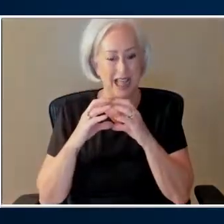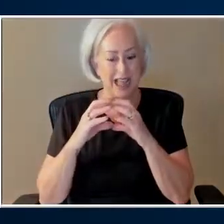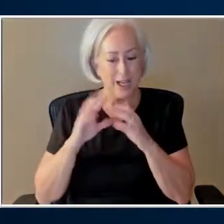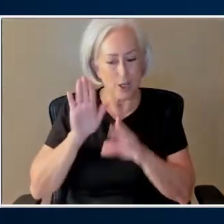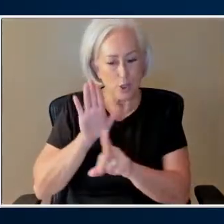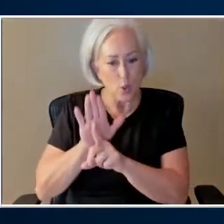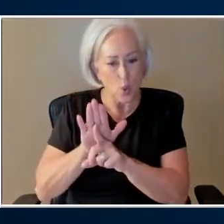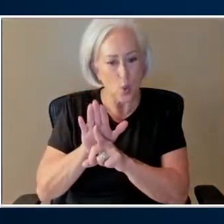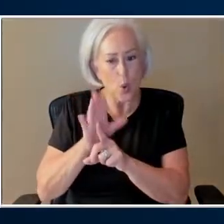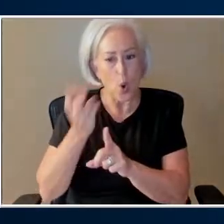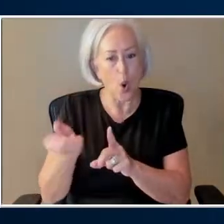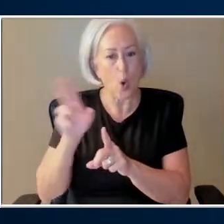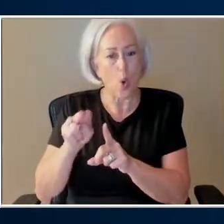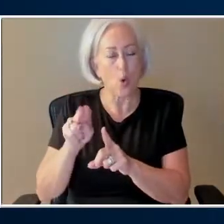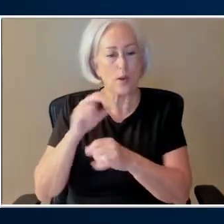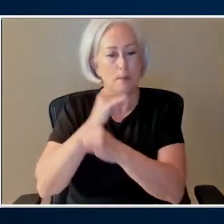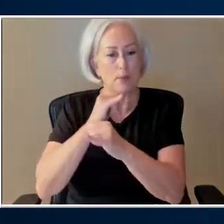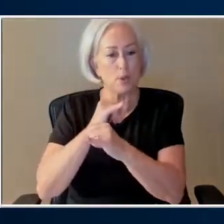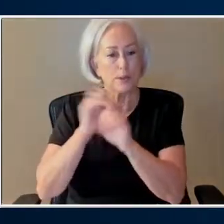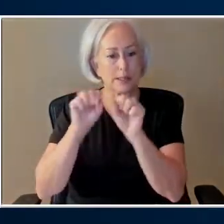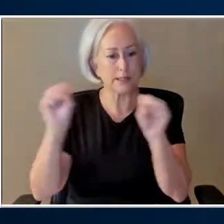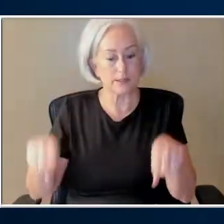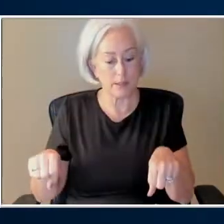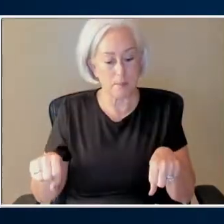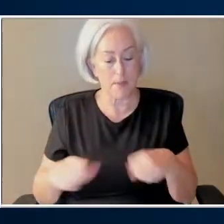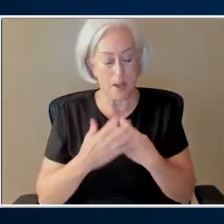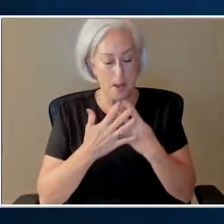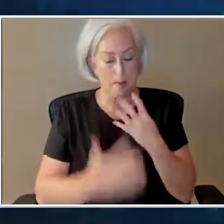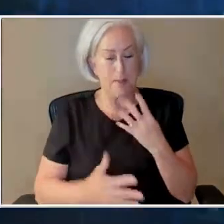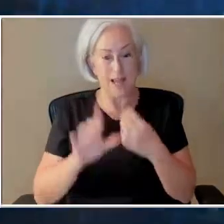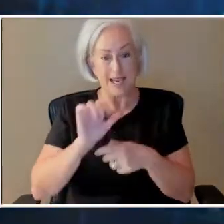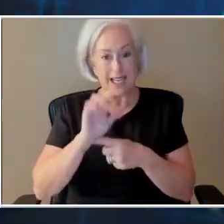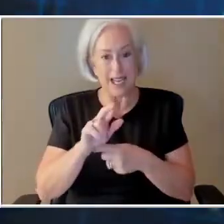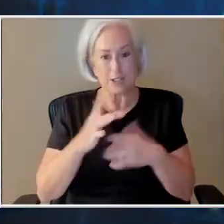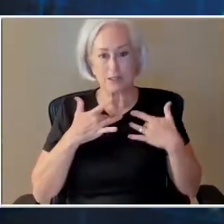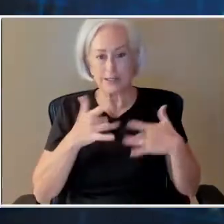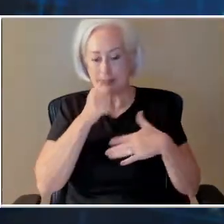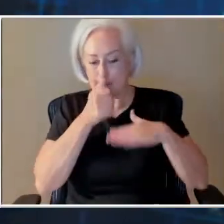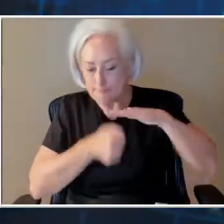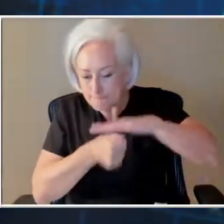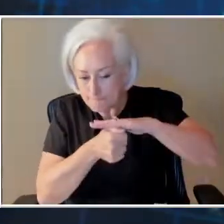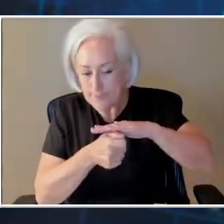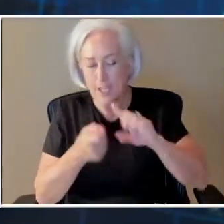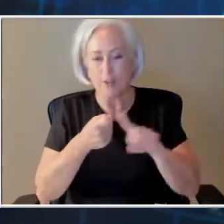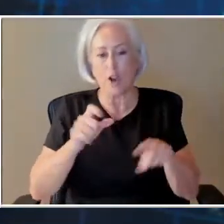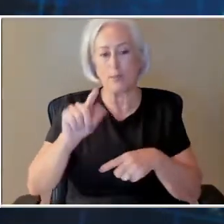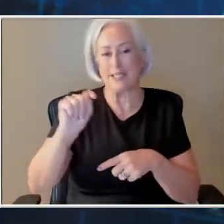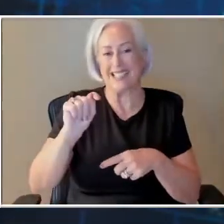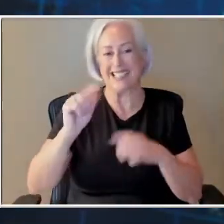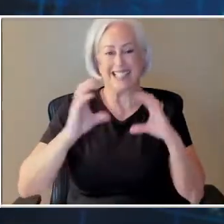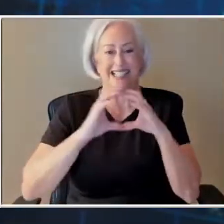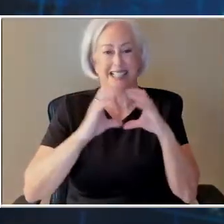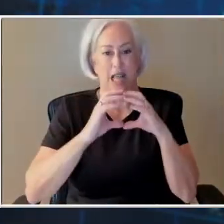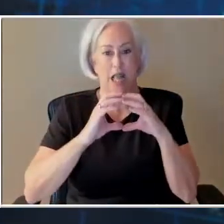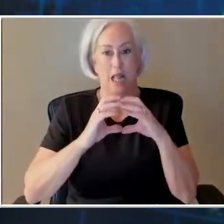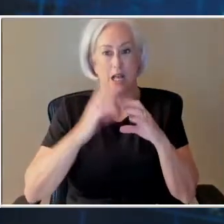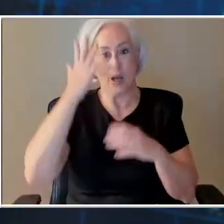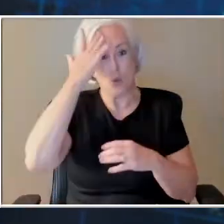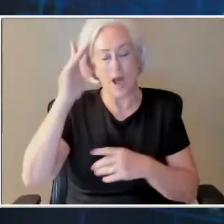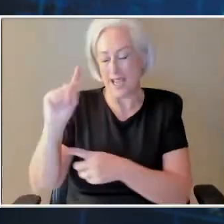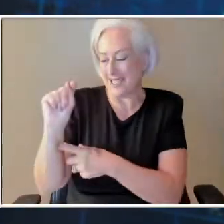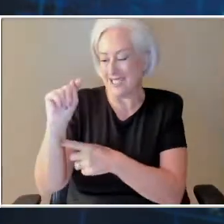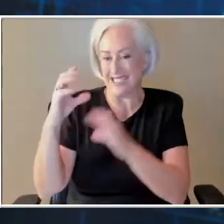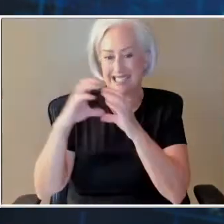cancers, specifically, find a way to hide from our own T cells. The T cells is supposed to kill the infection and also kill